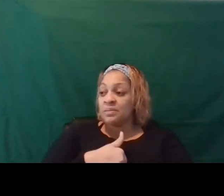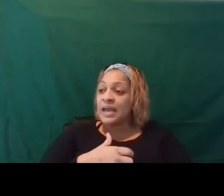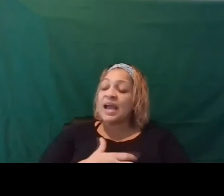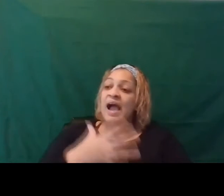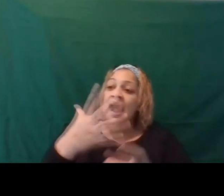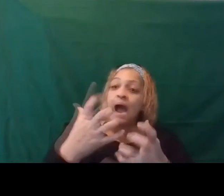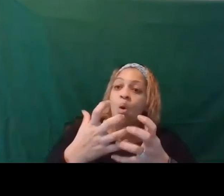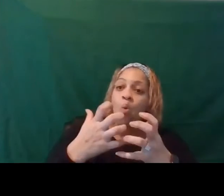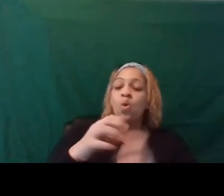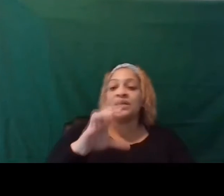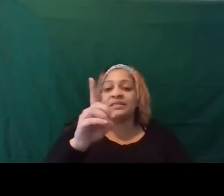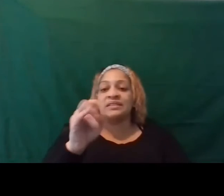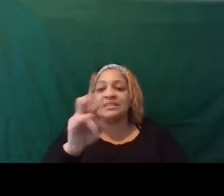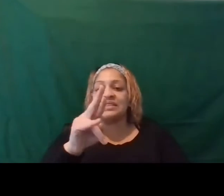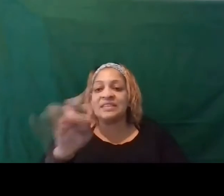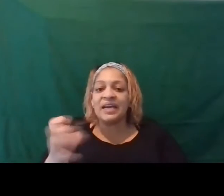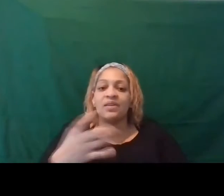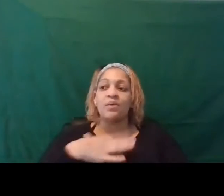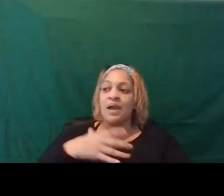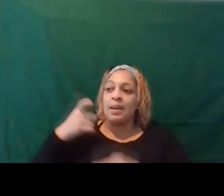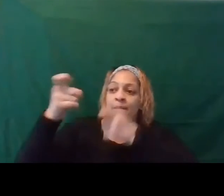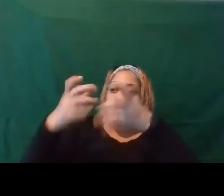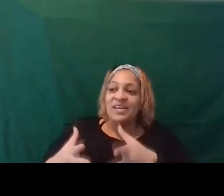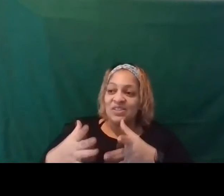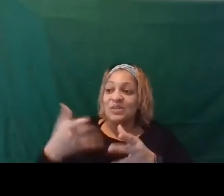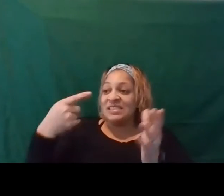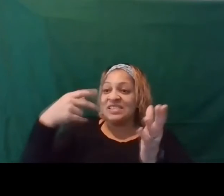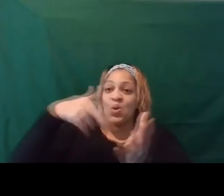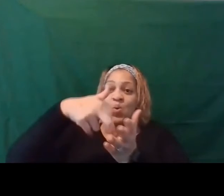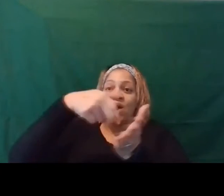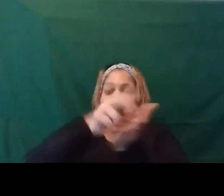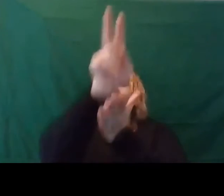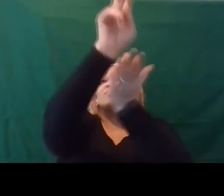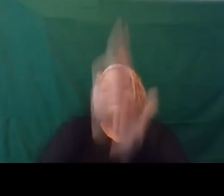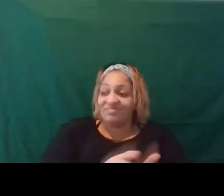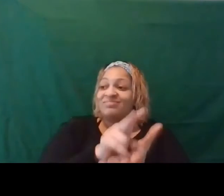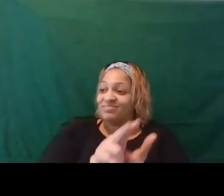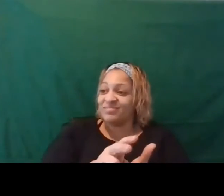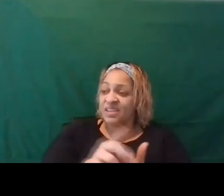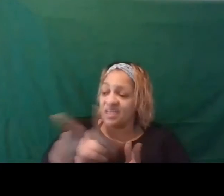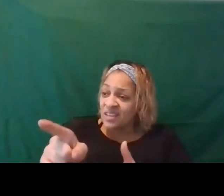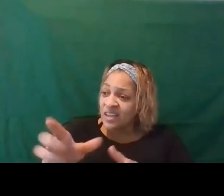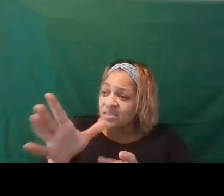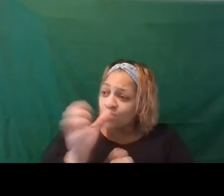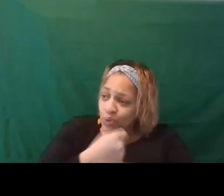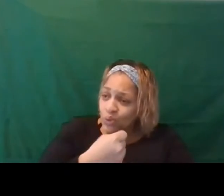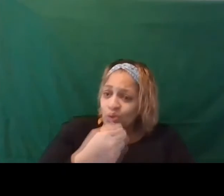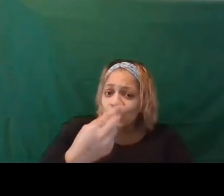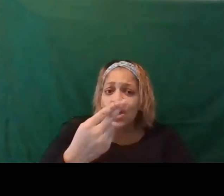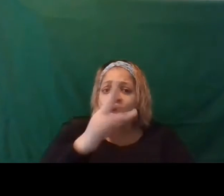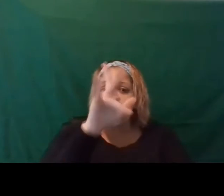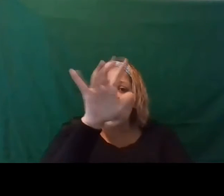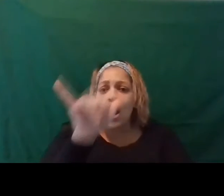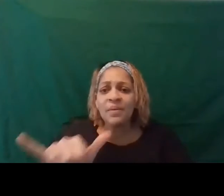manager at my job to slip and fall because I don't like what she said to me last week. That's not producing harmony, right?